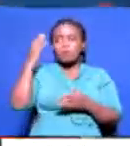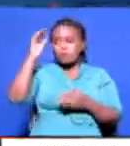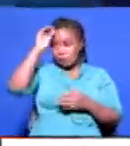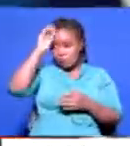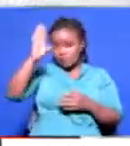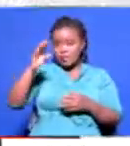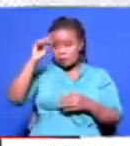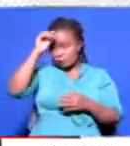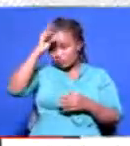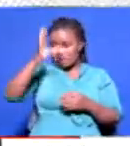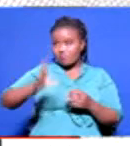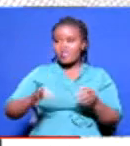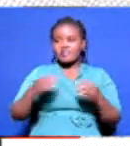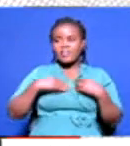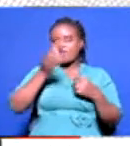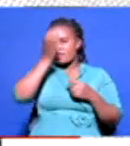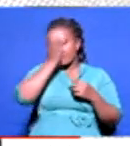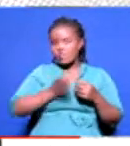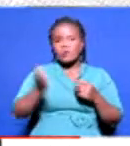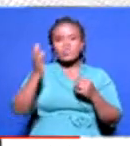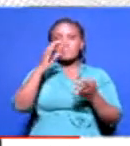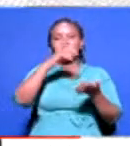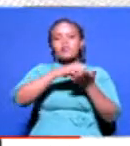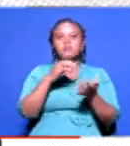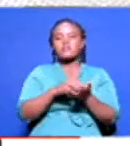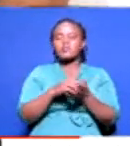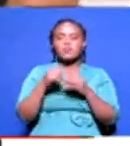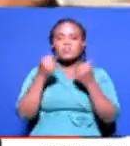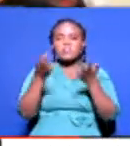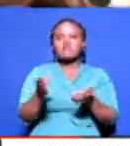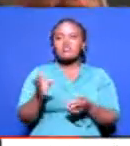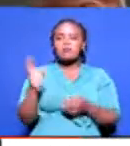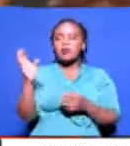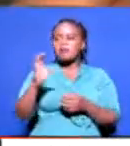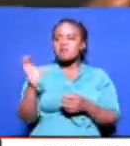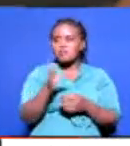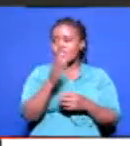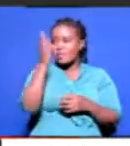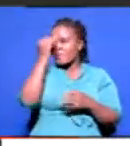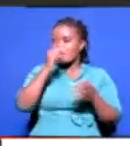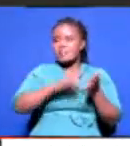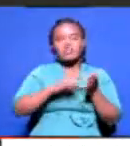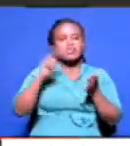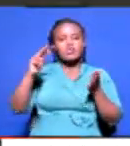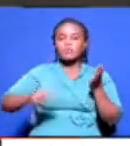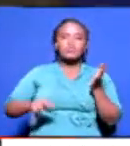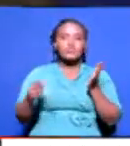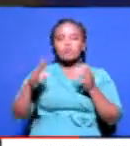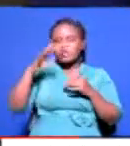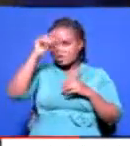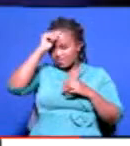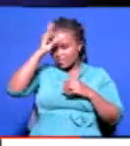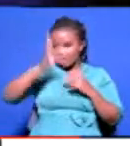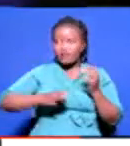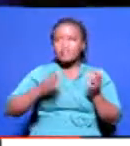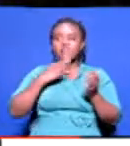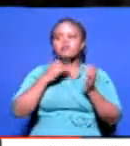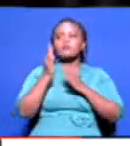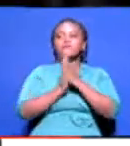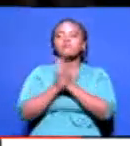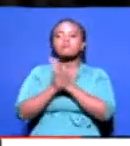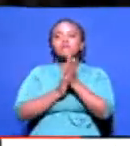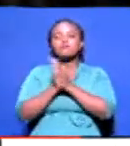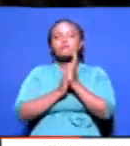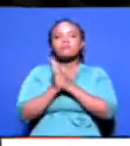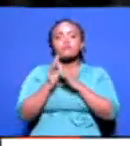offered a cabinet secretary slot by the Kenya Kwanza coalition so as to drop his bid for governorship. Speaking Tuesday afternoon